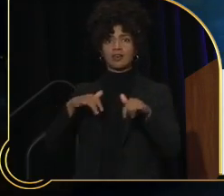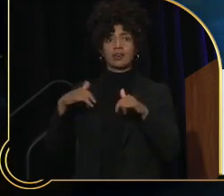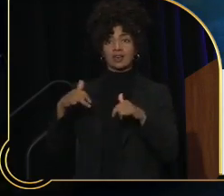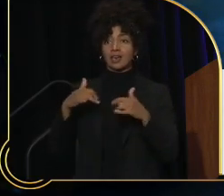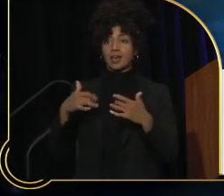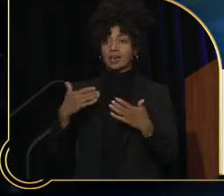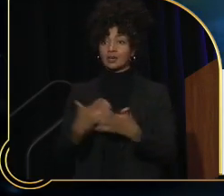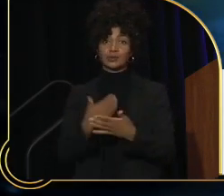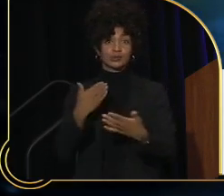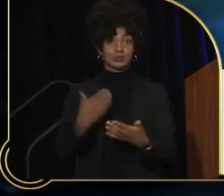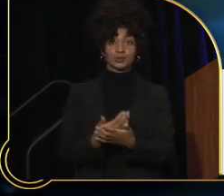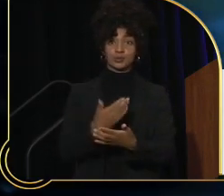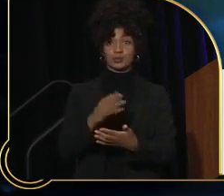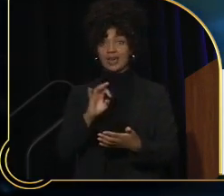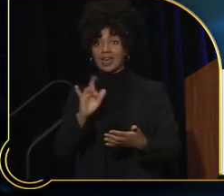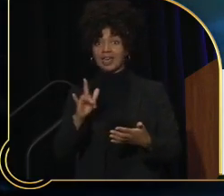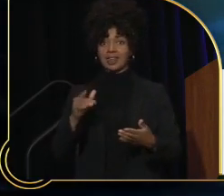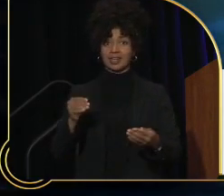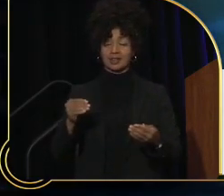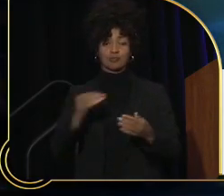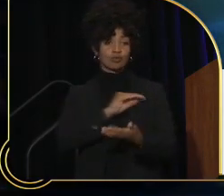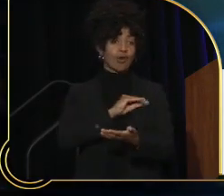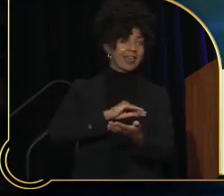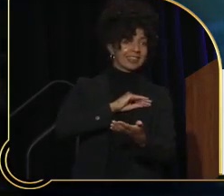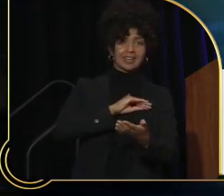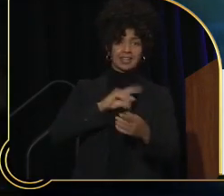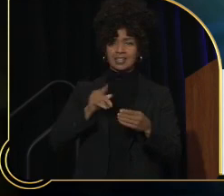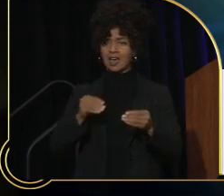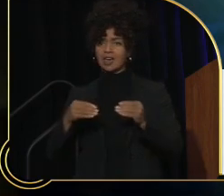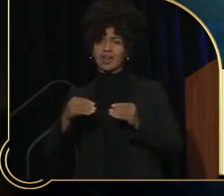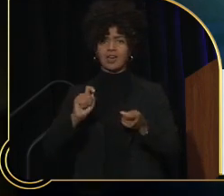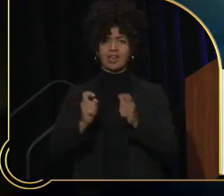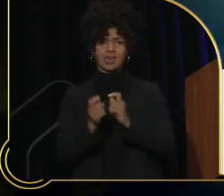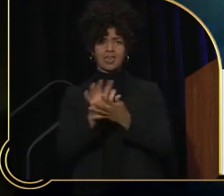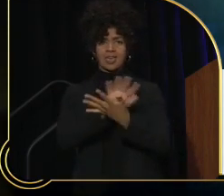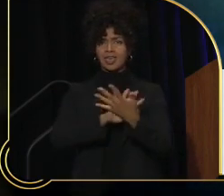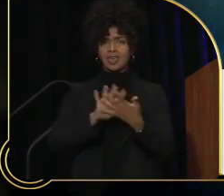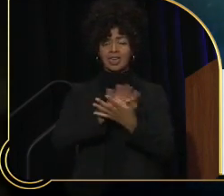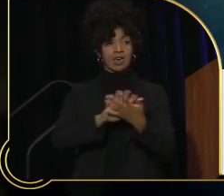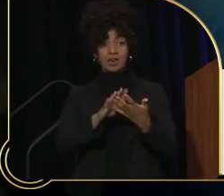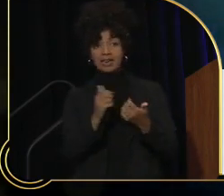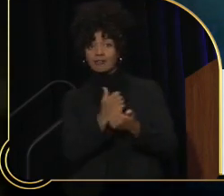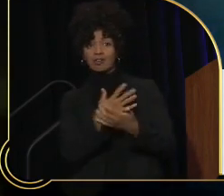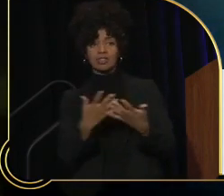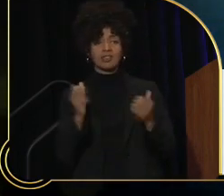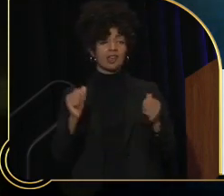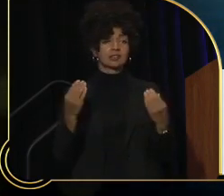bend. Screw those friends, cause everything's for sale.